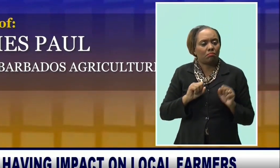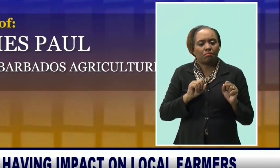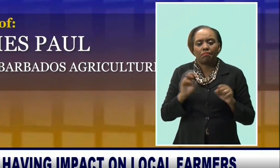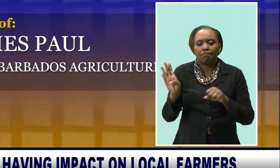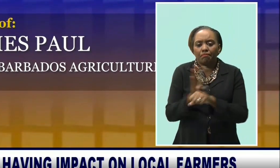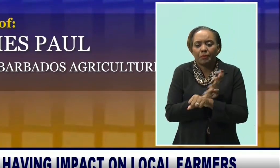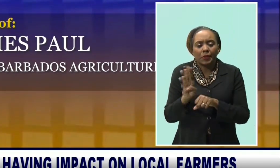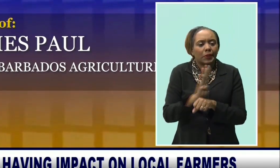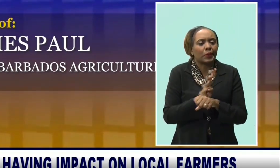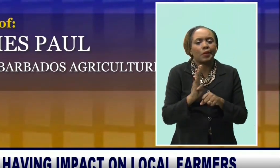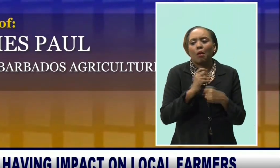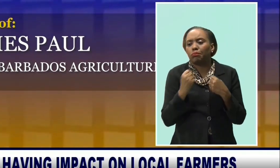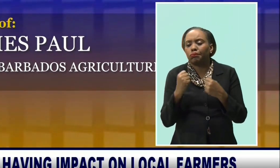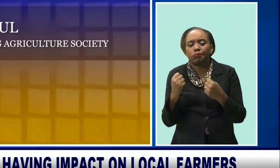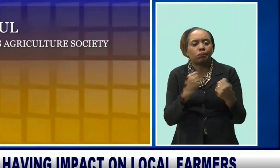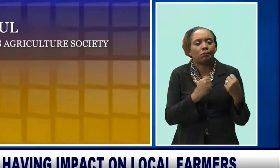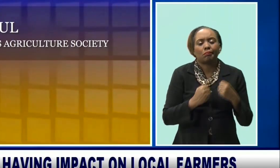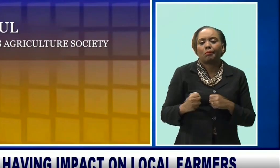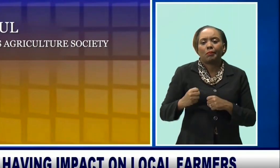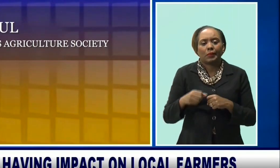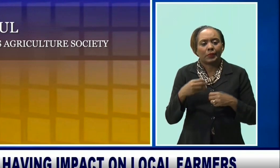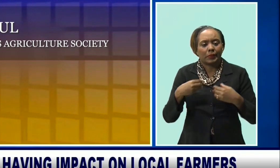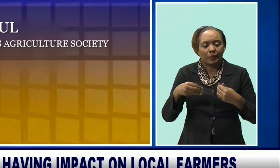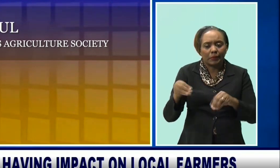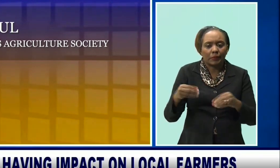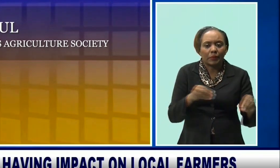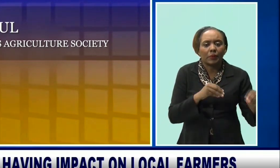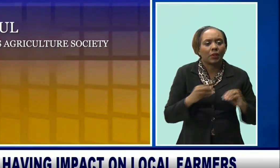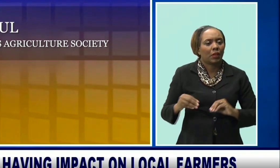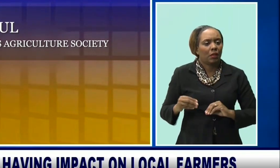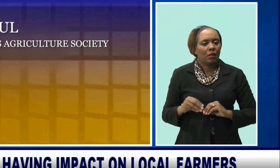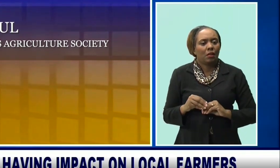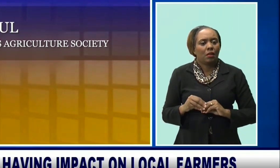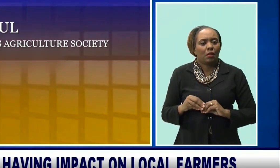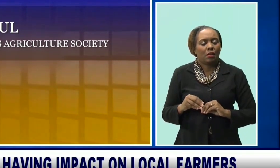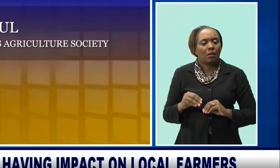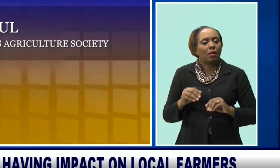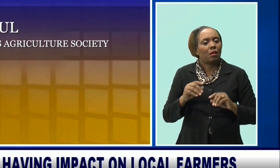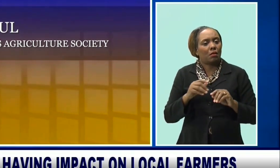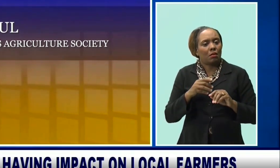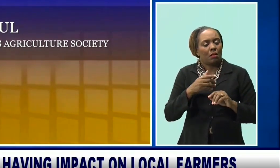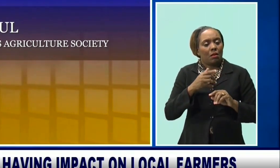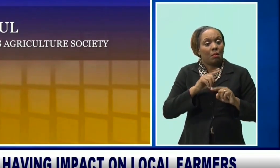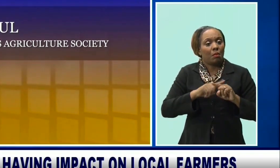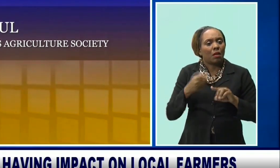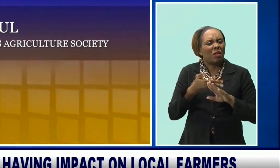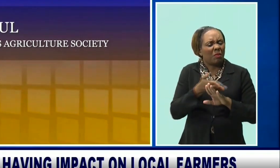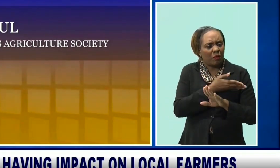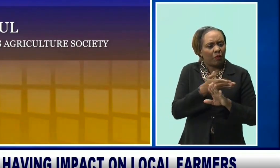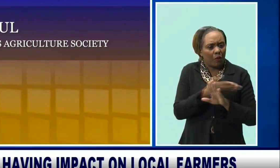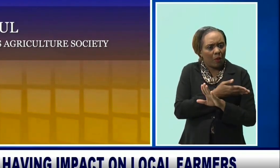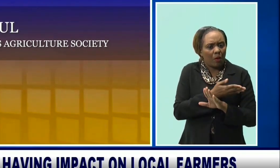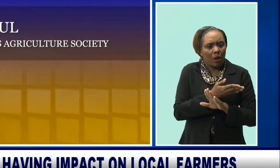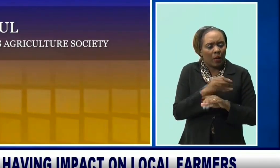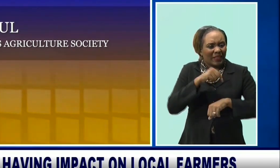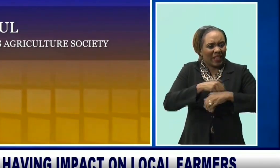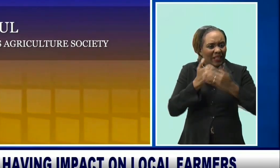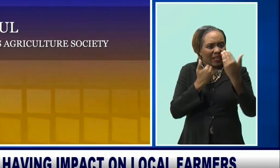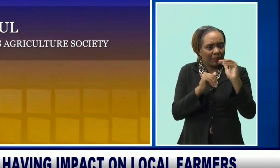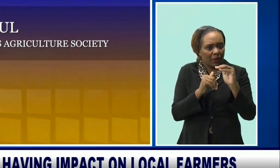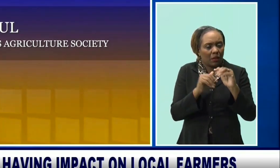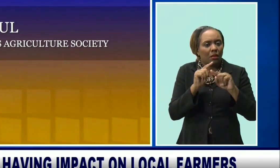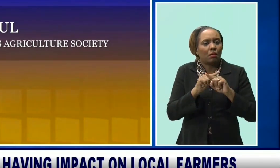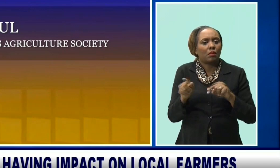5 a.m. and 5 p.m. But of course, respect still has to be made to the curfew. The thing is, though, that Barbadians have become accustomed to purchasing,